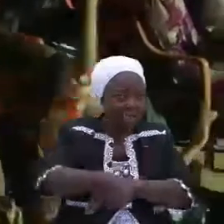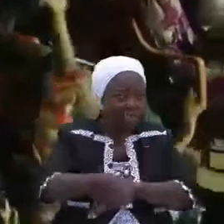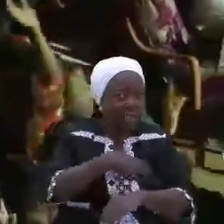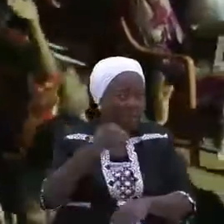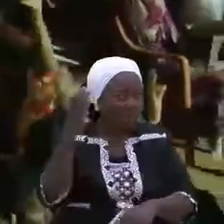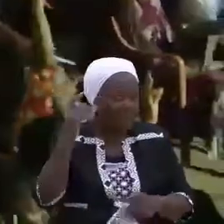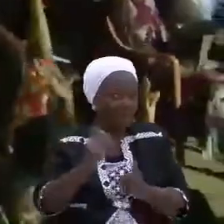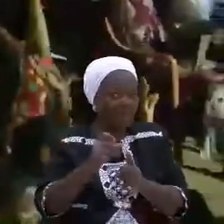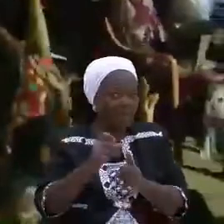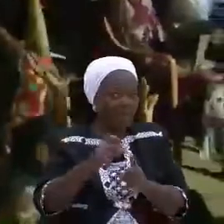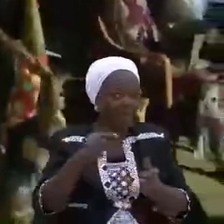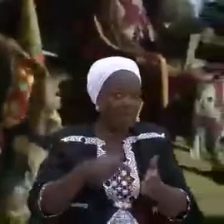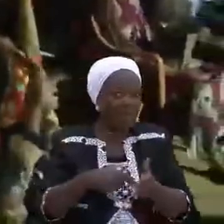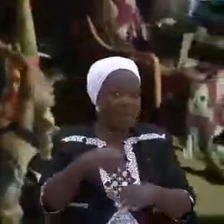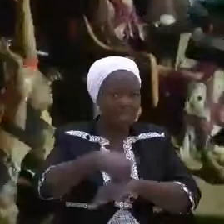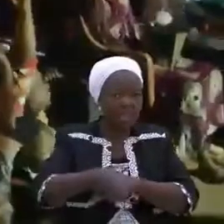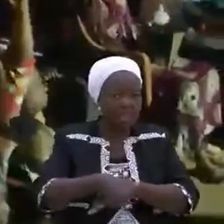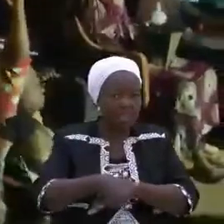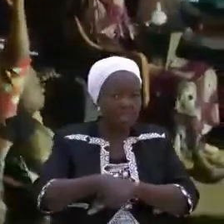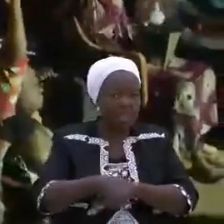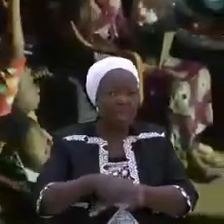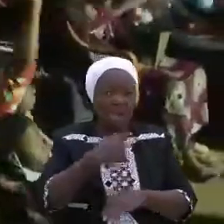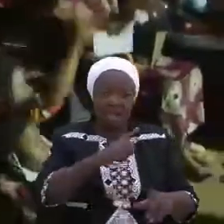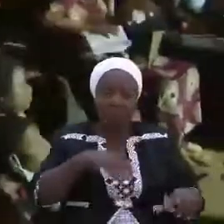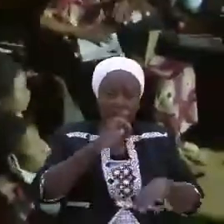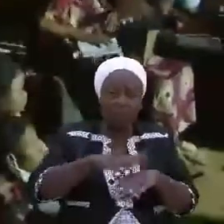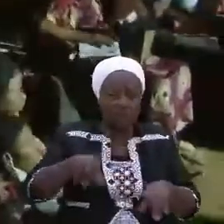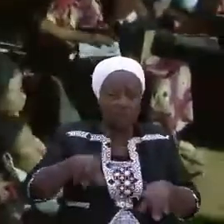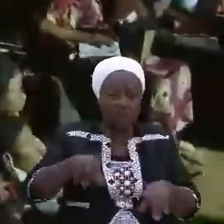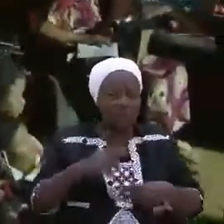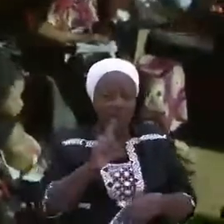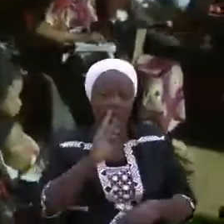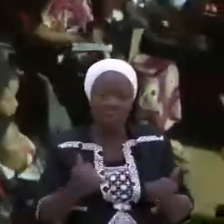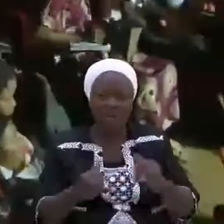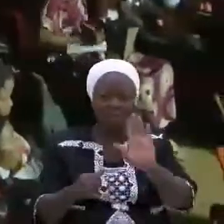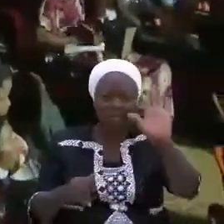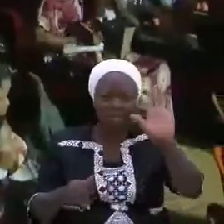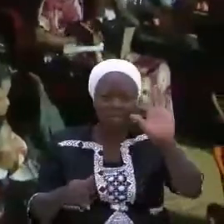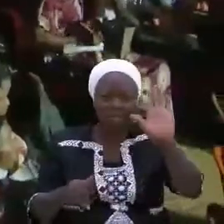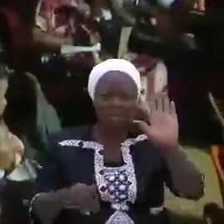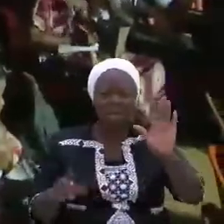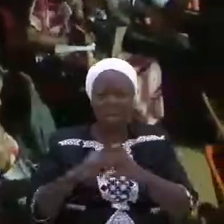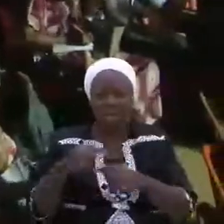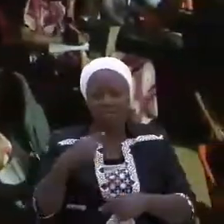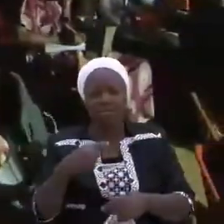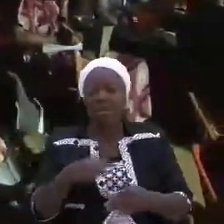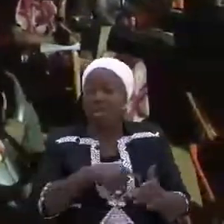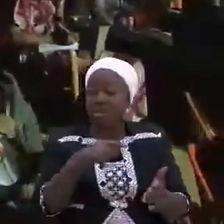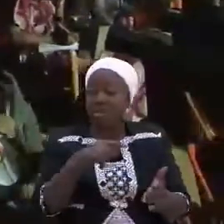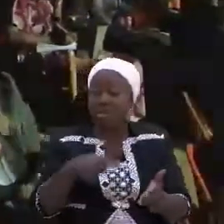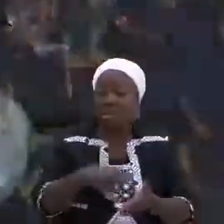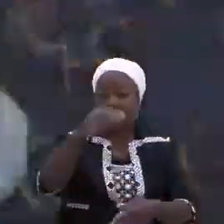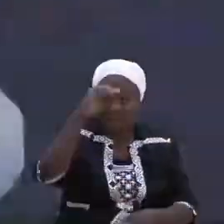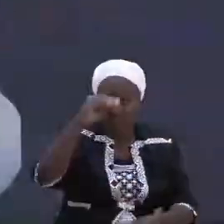your life and then he says this man had never walked he was born he